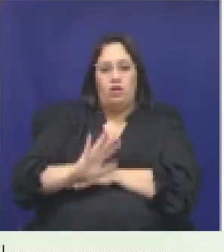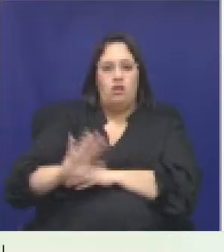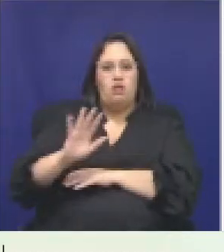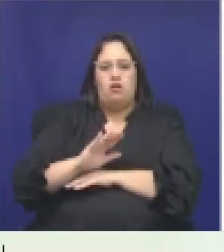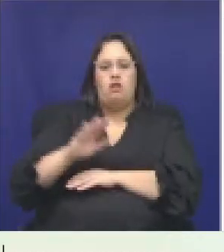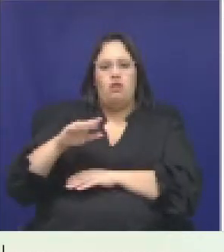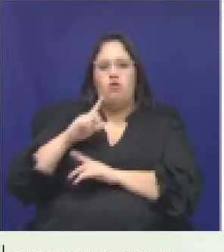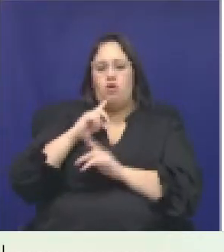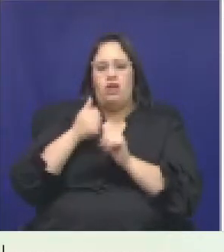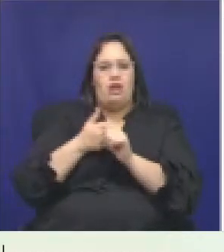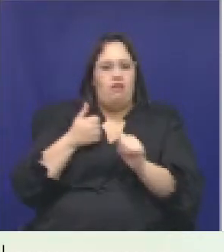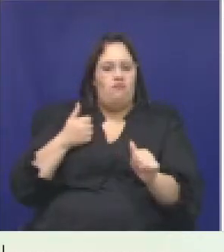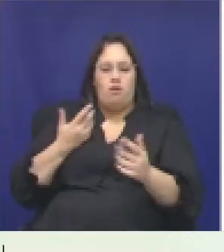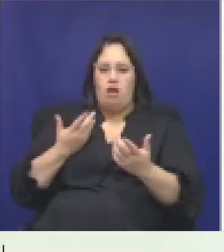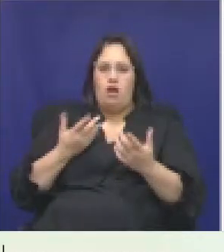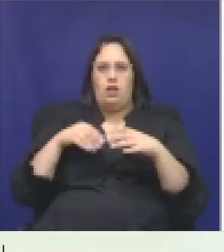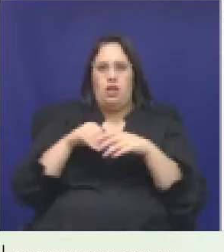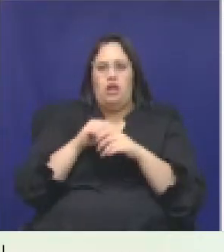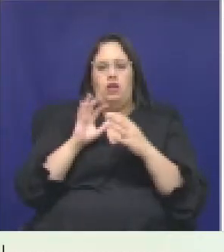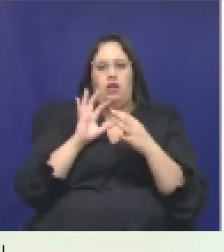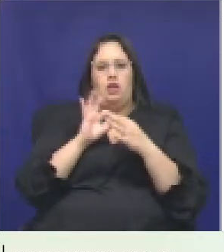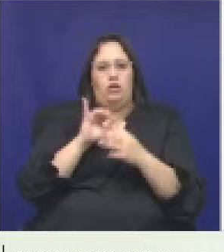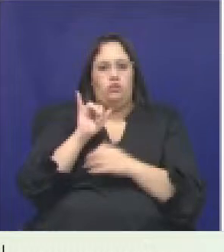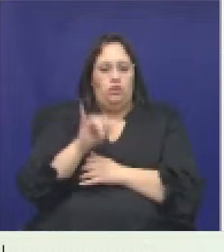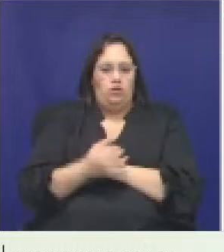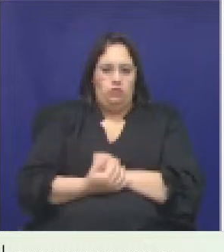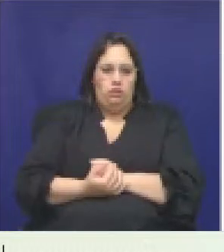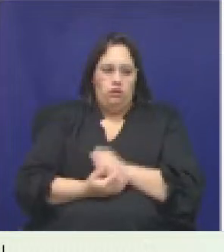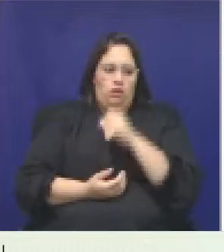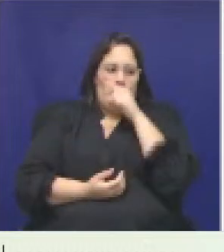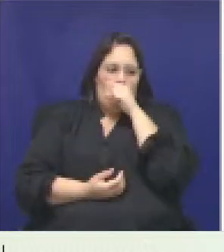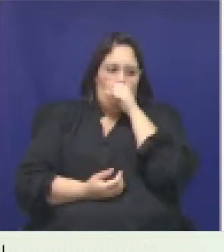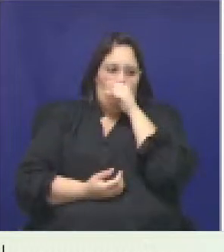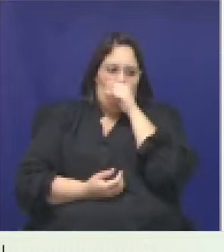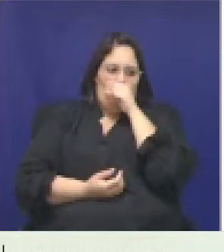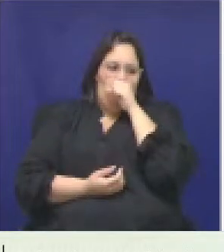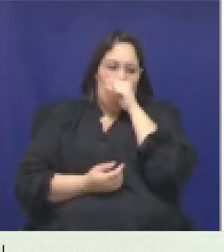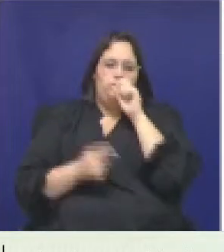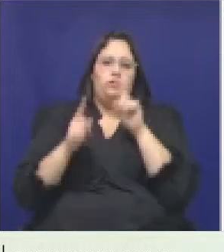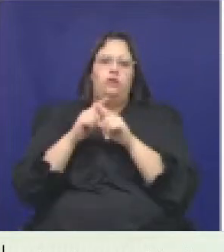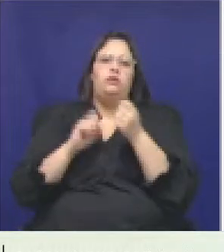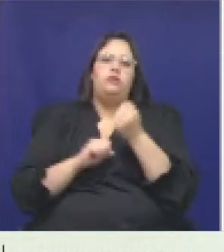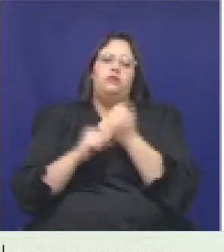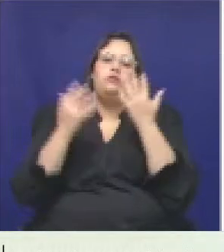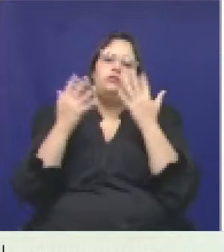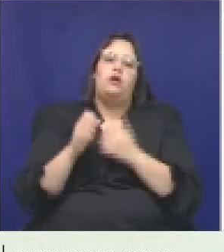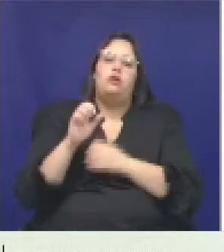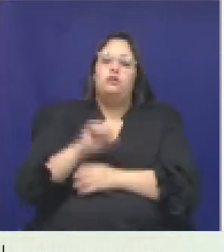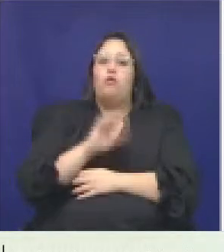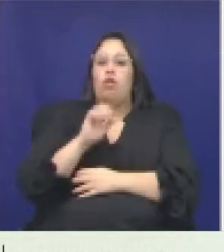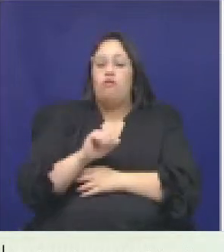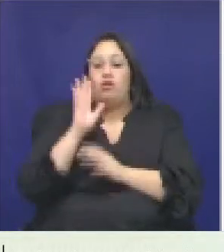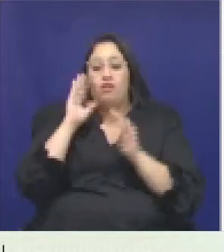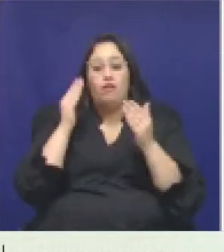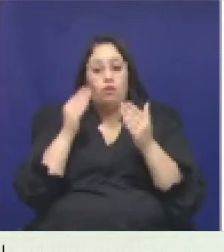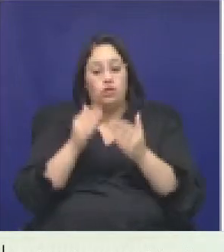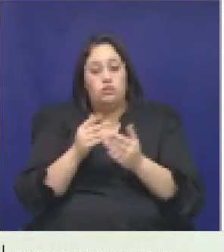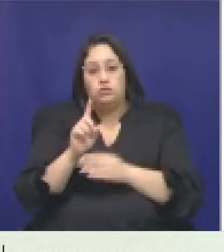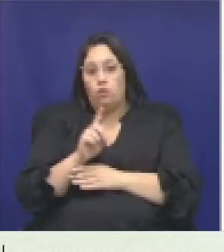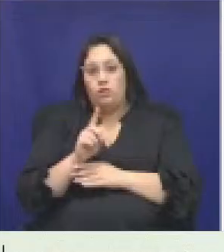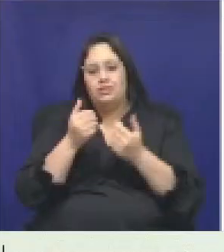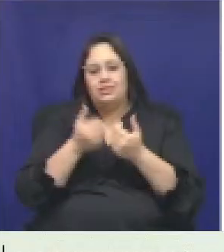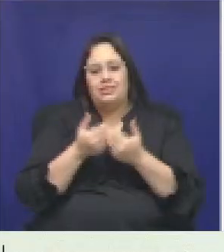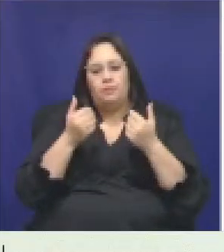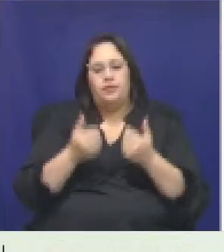not be left behind in this regard. We also support Stats SA's focus on